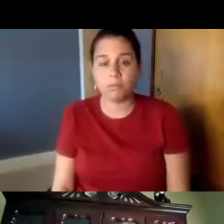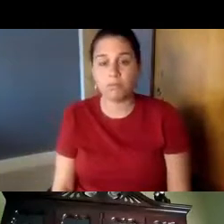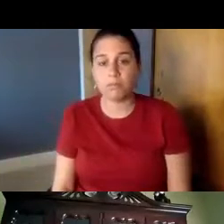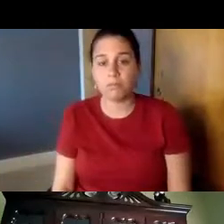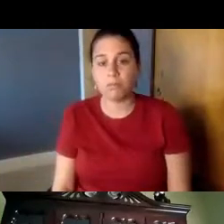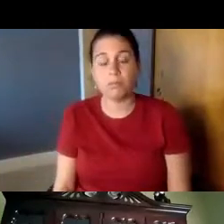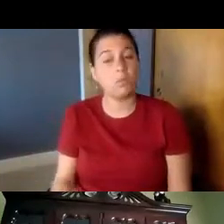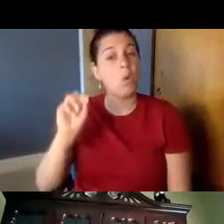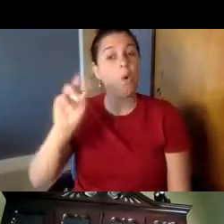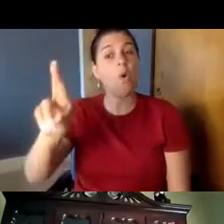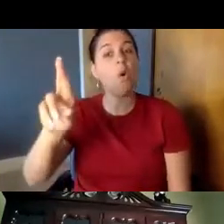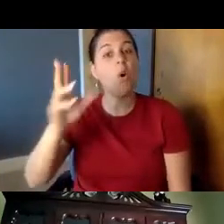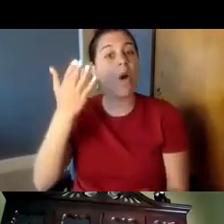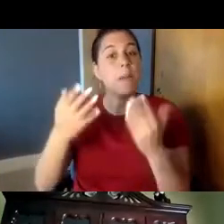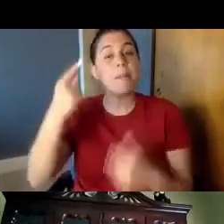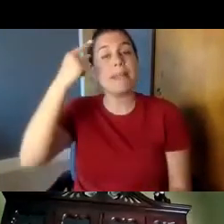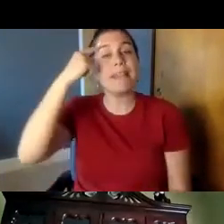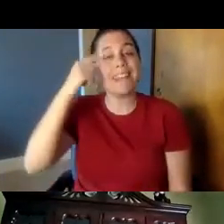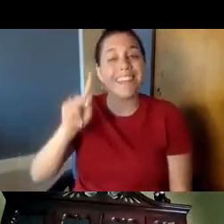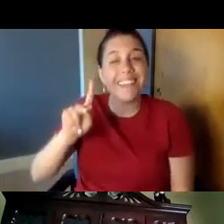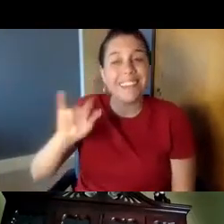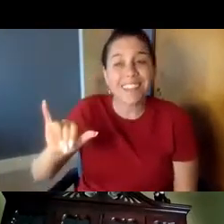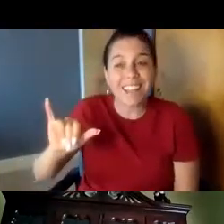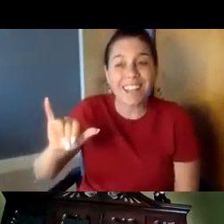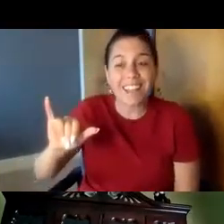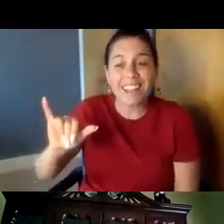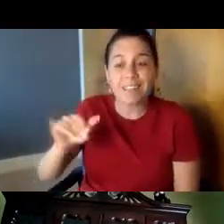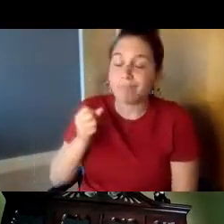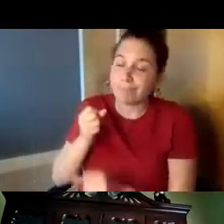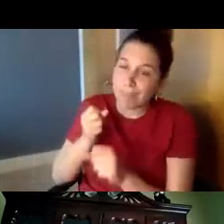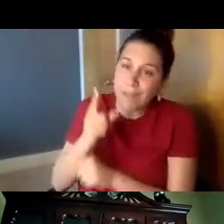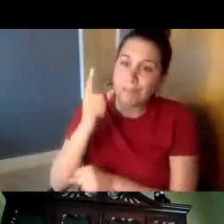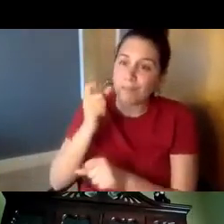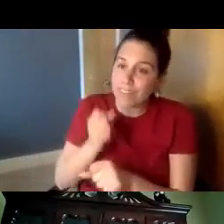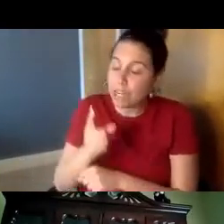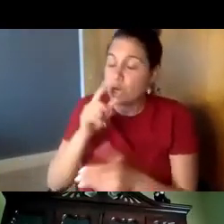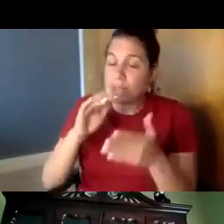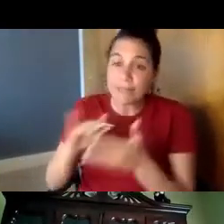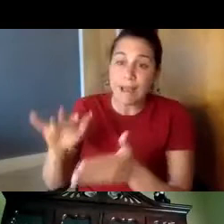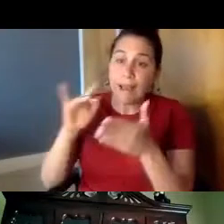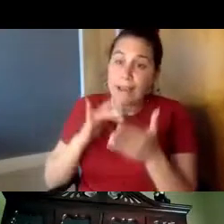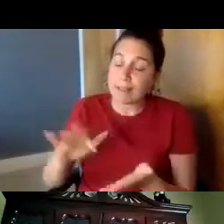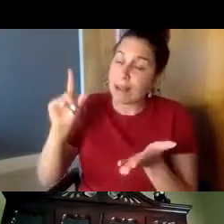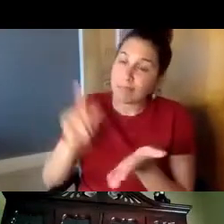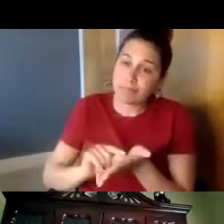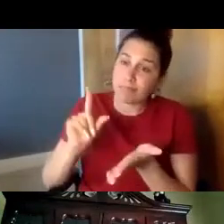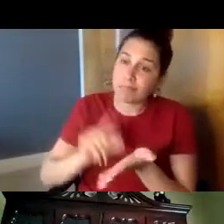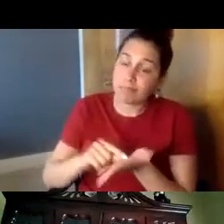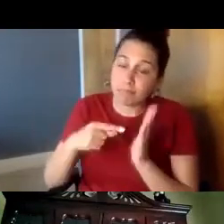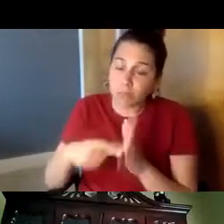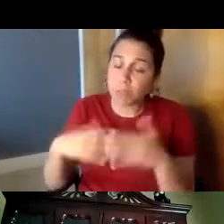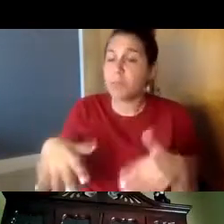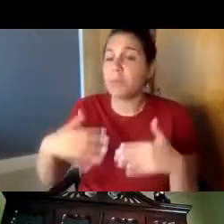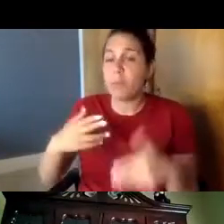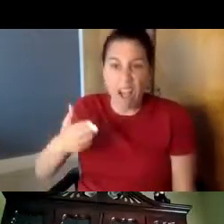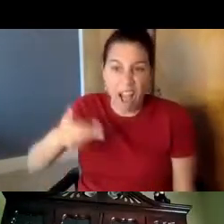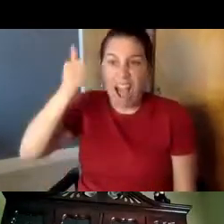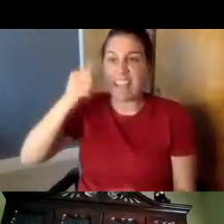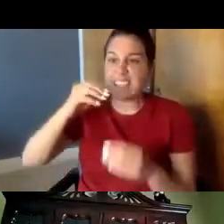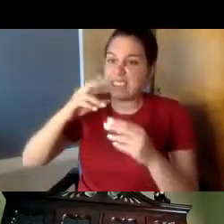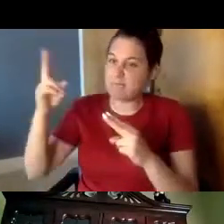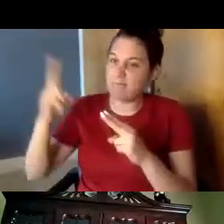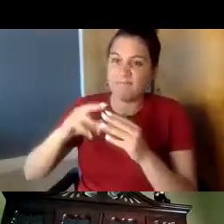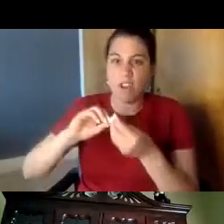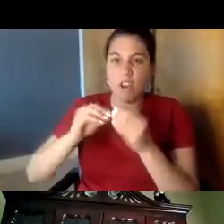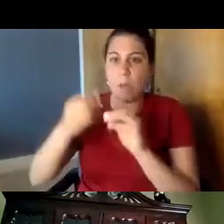Or you might think about a state like Kentucky, which year after year, study after study, has the highest rates of smoking of any state in the